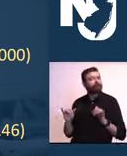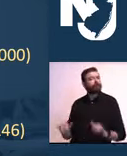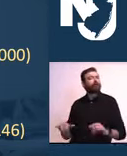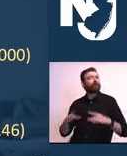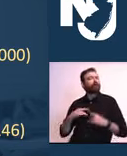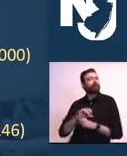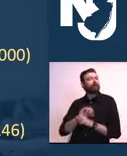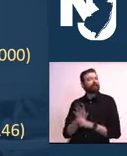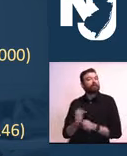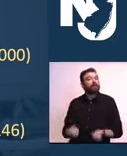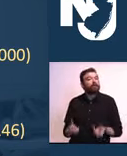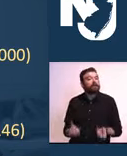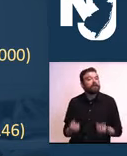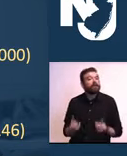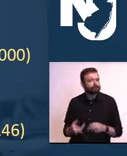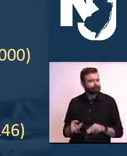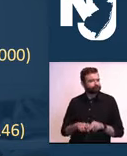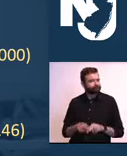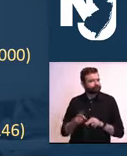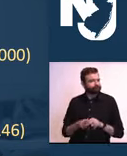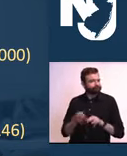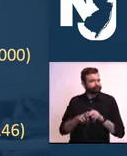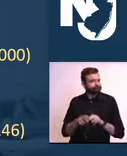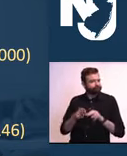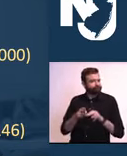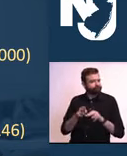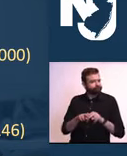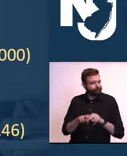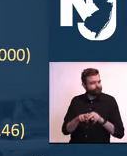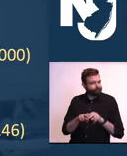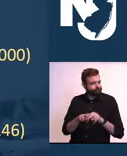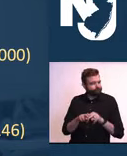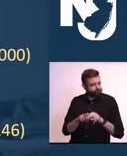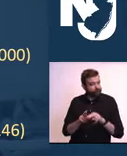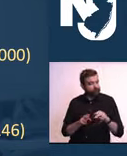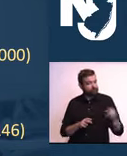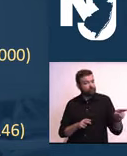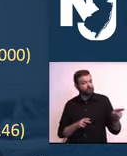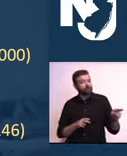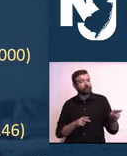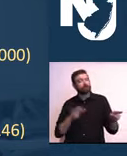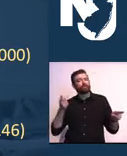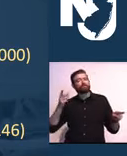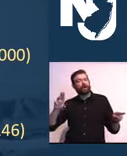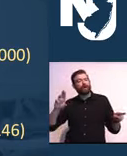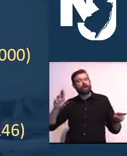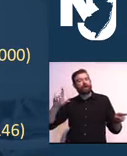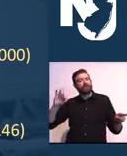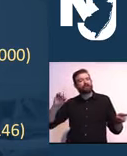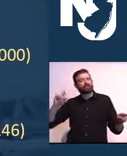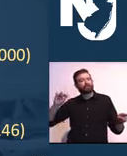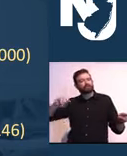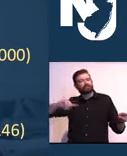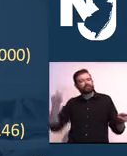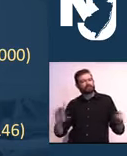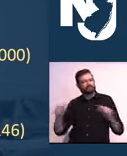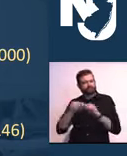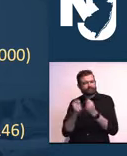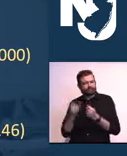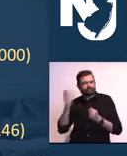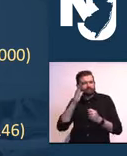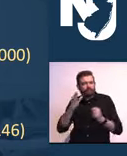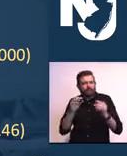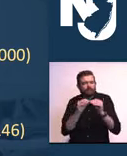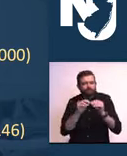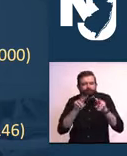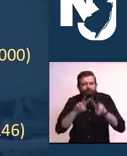weeks. Dr. Ed Lifshitz, who you all know, and his team are going to be breaking this down further, I hope sooner than later, and I